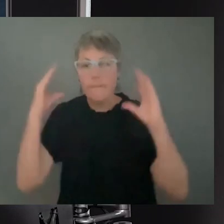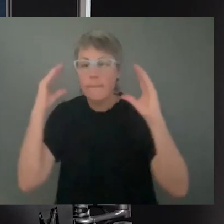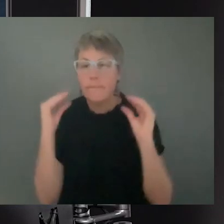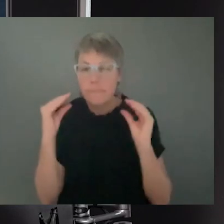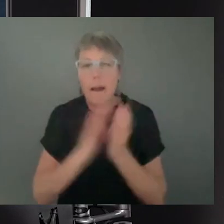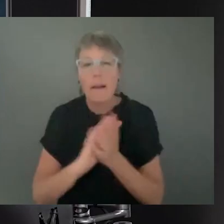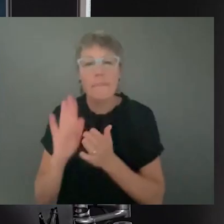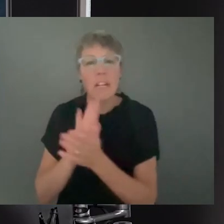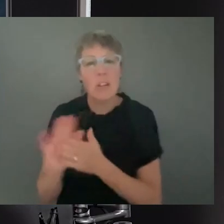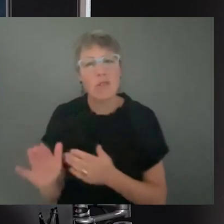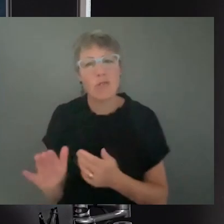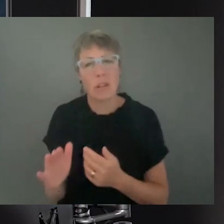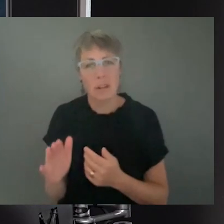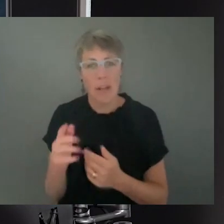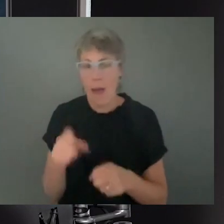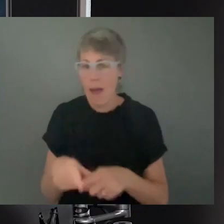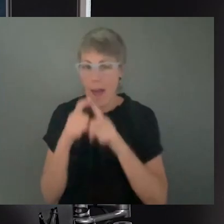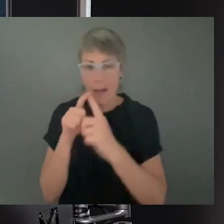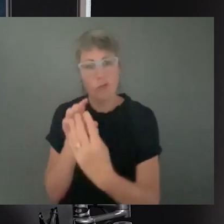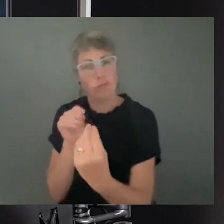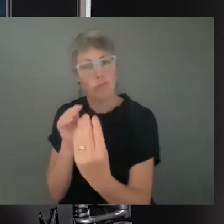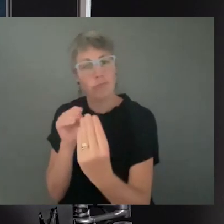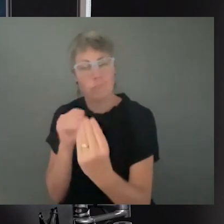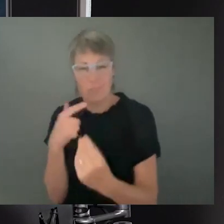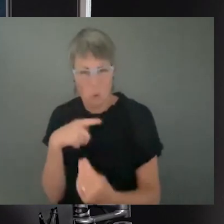cheap. Joe, that's a fantastic point. I